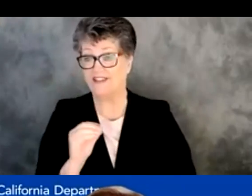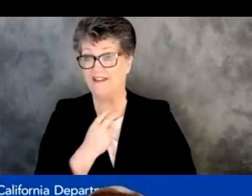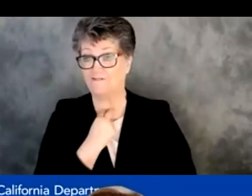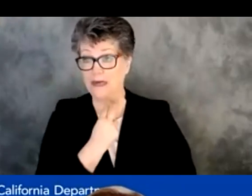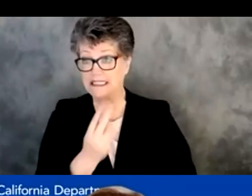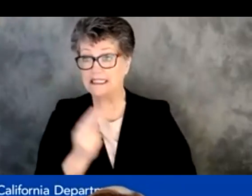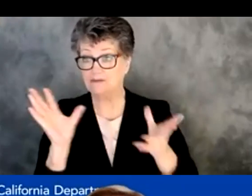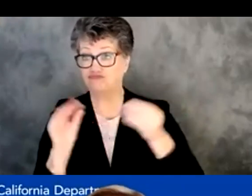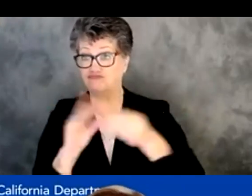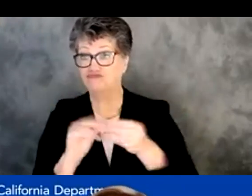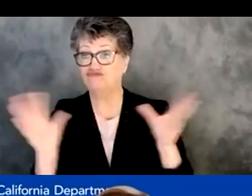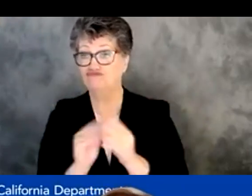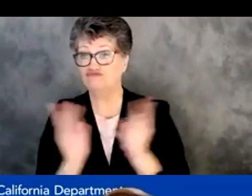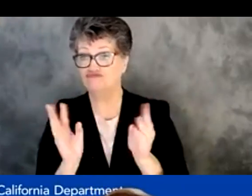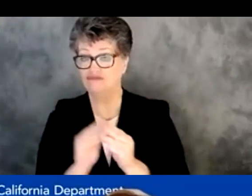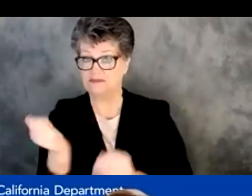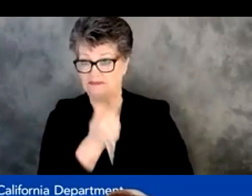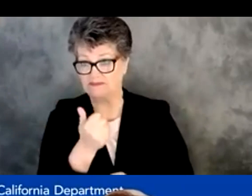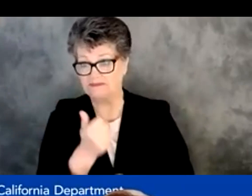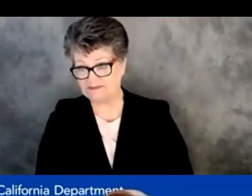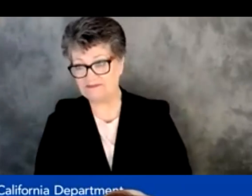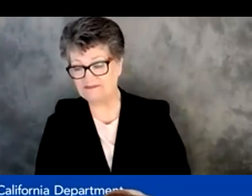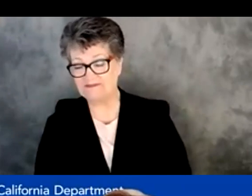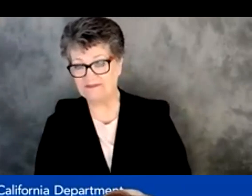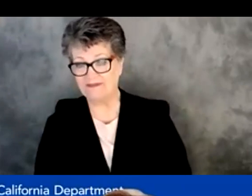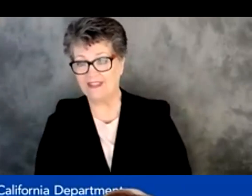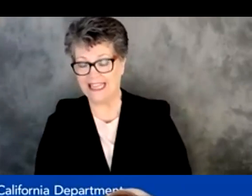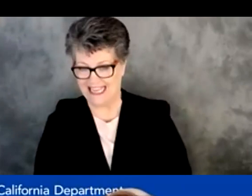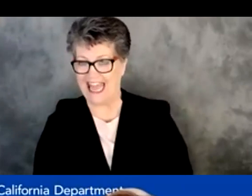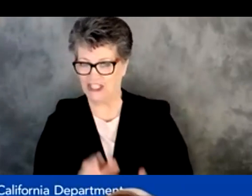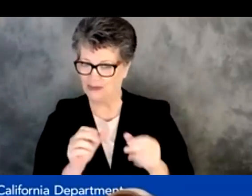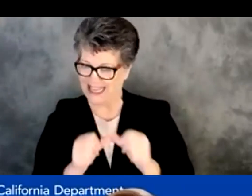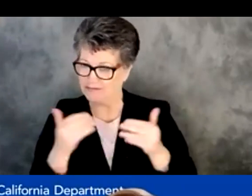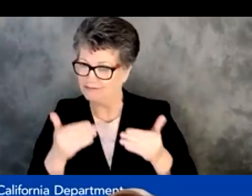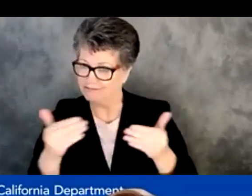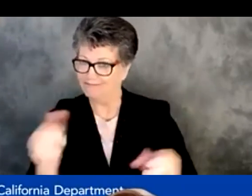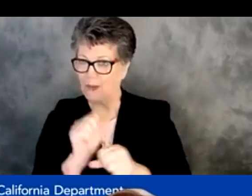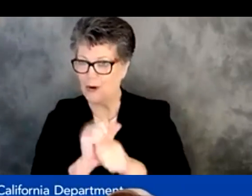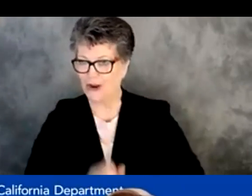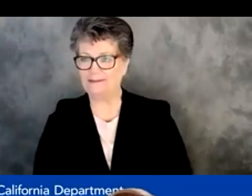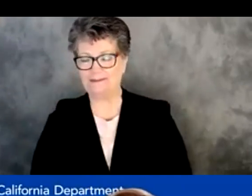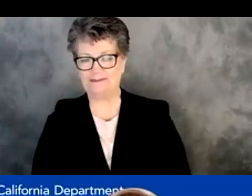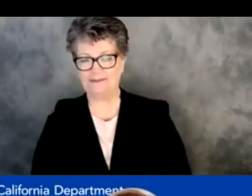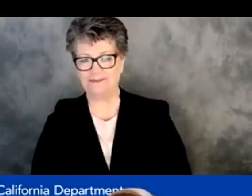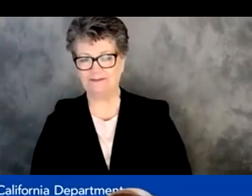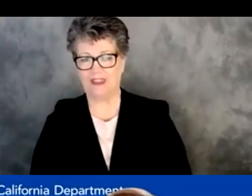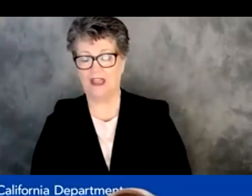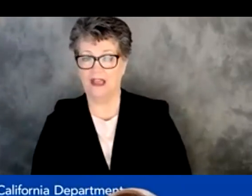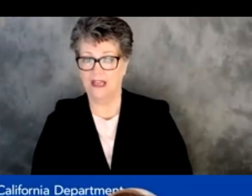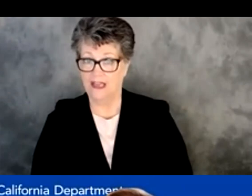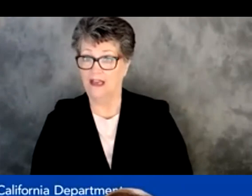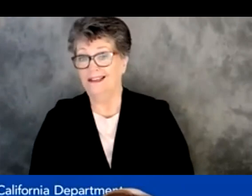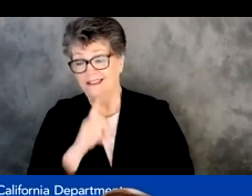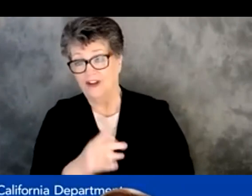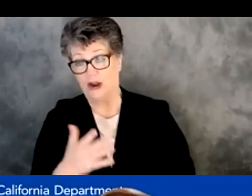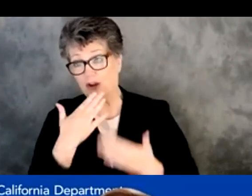be meeting regularly, yourselves included, to keep this work moving forward. So we're very grateful